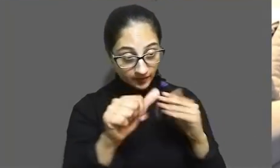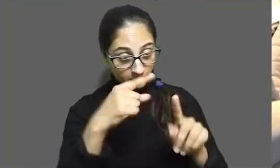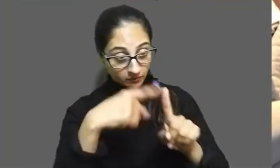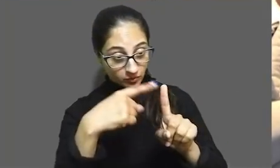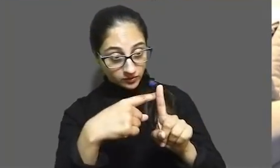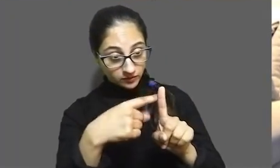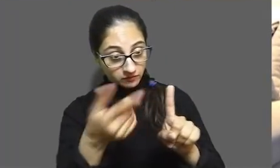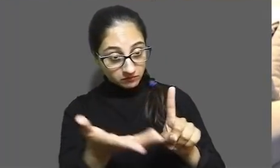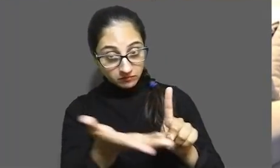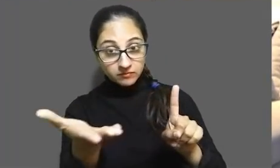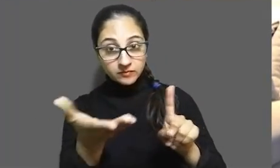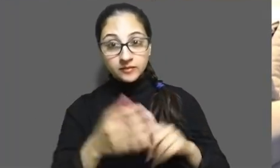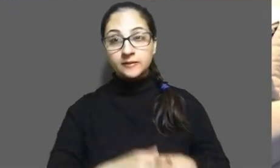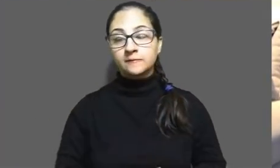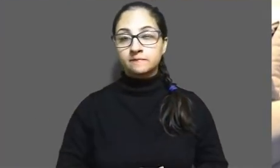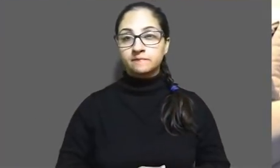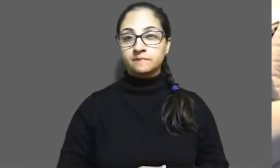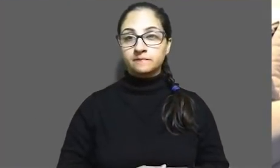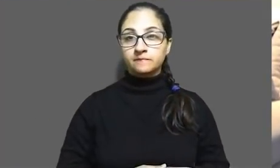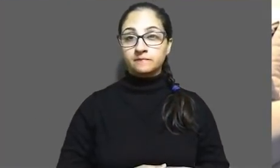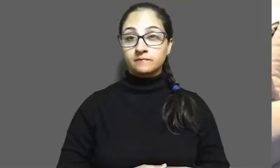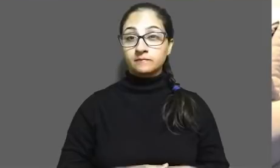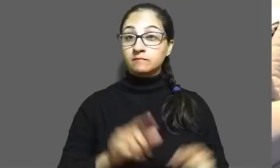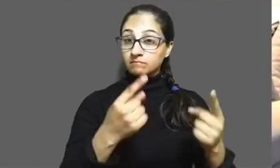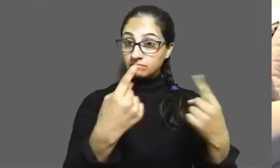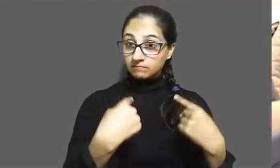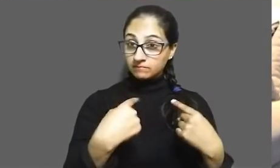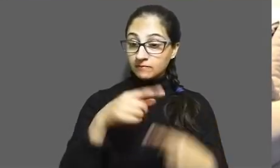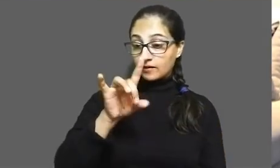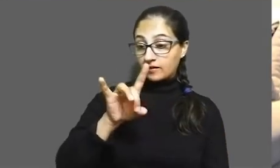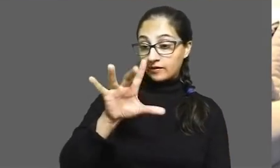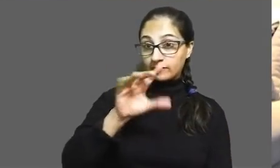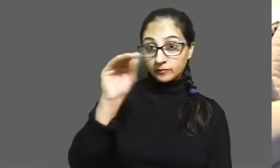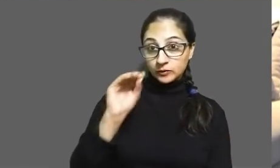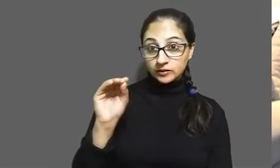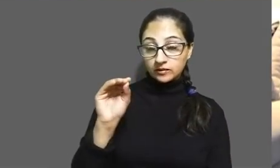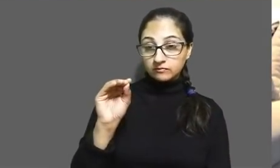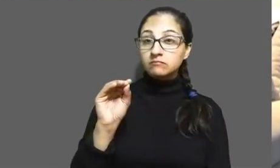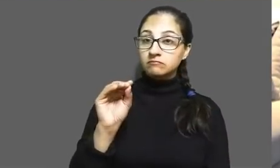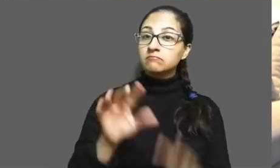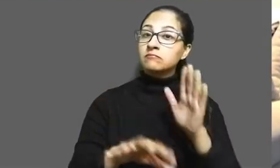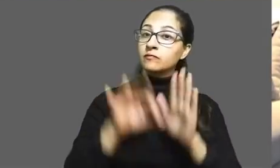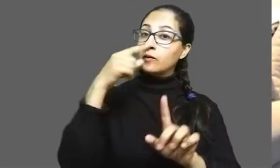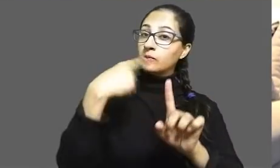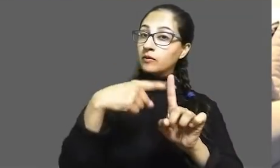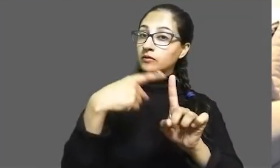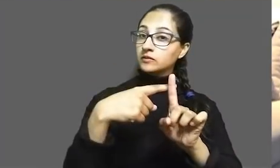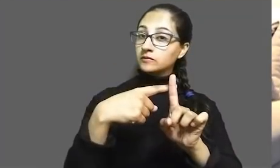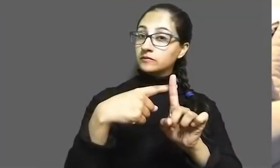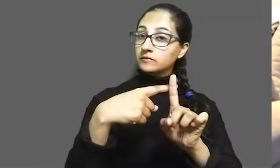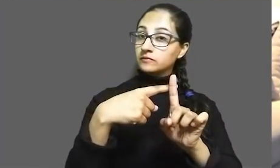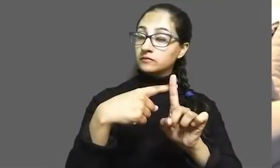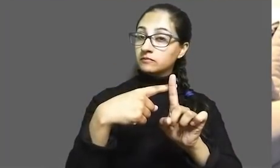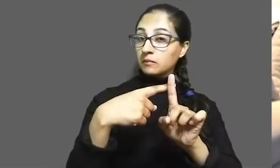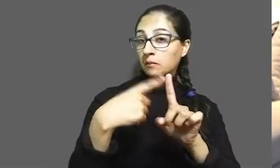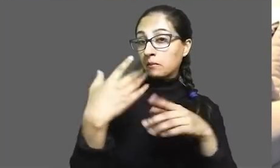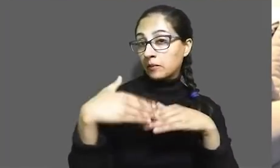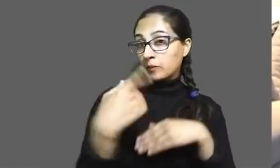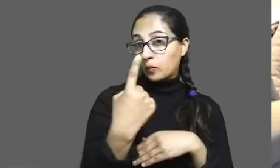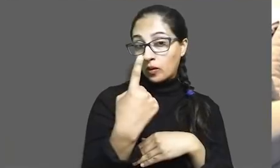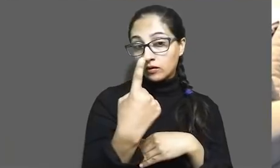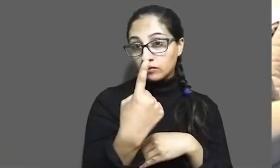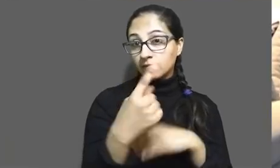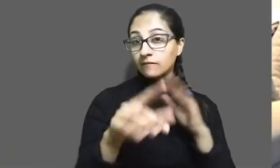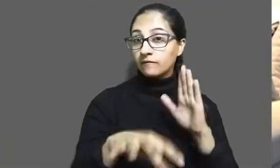if any, of the pandemic. More than 85% of the respondents identified at